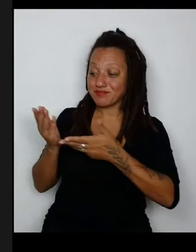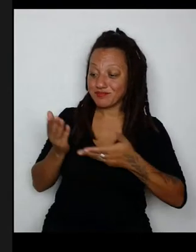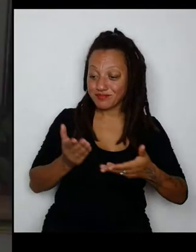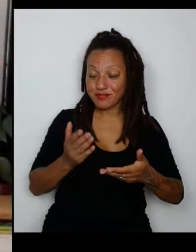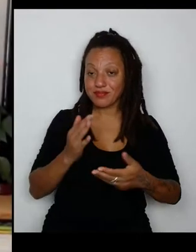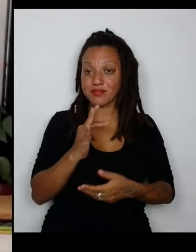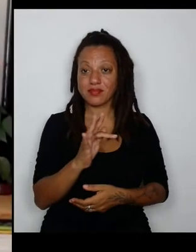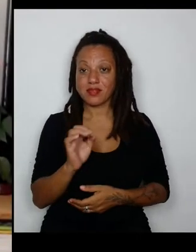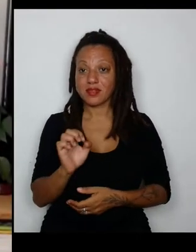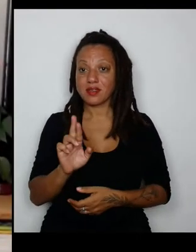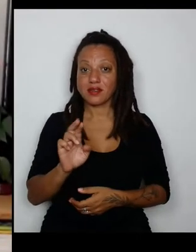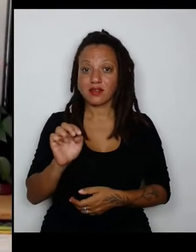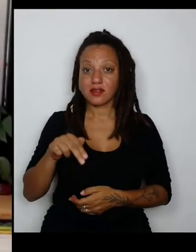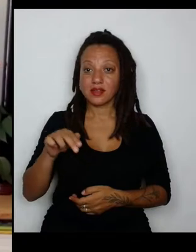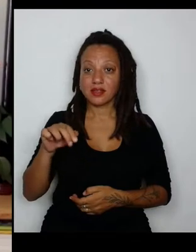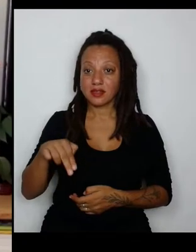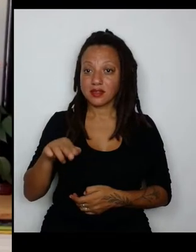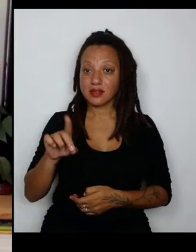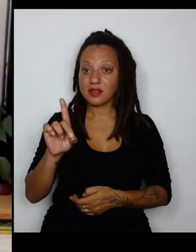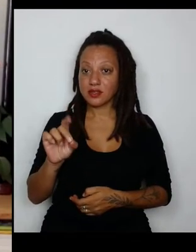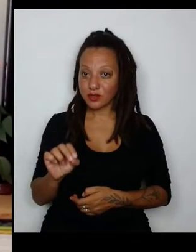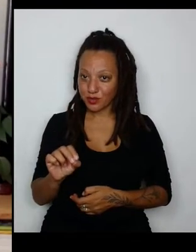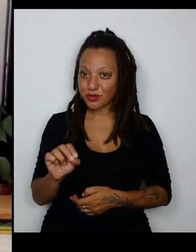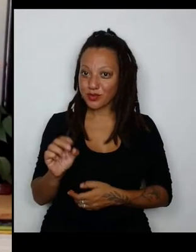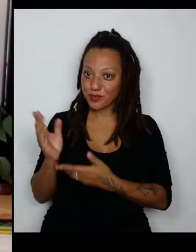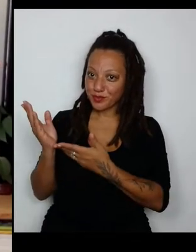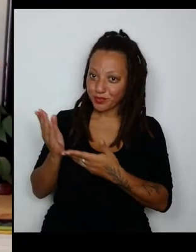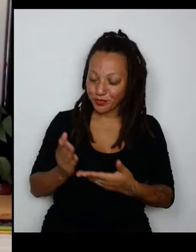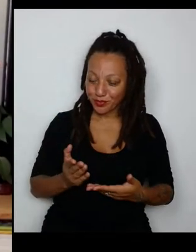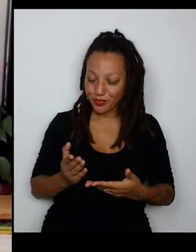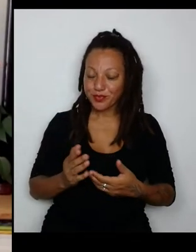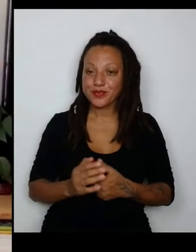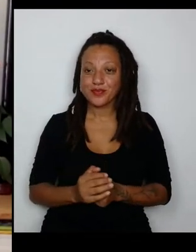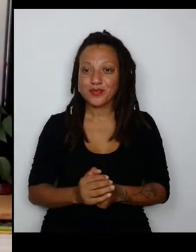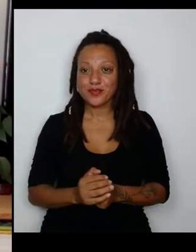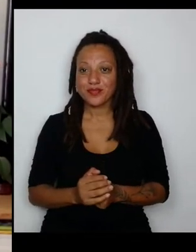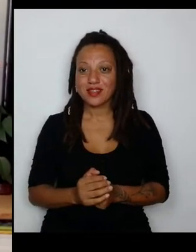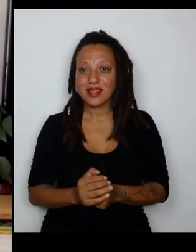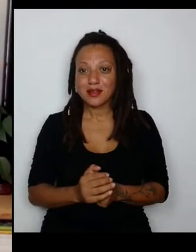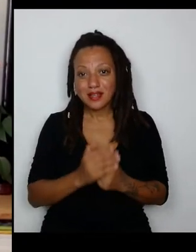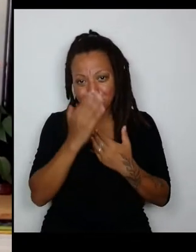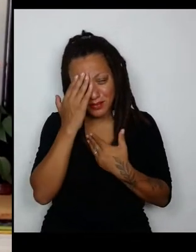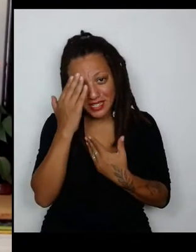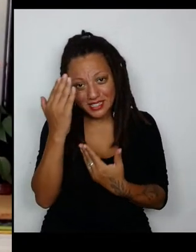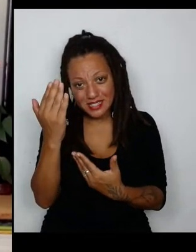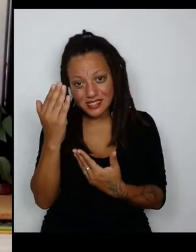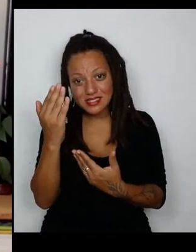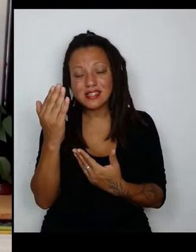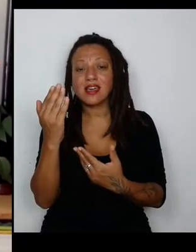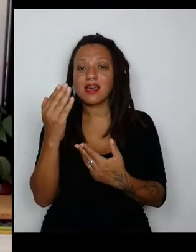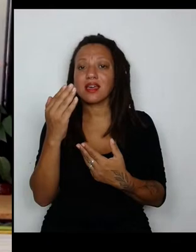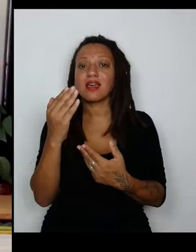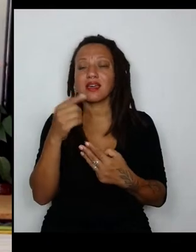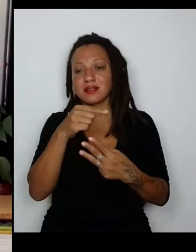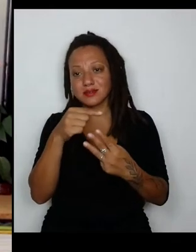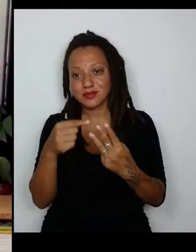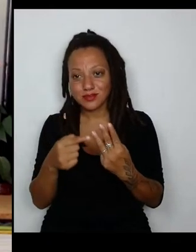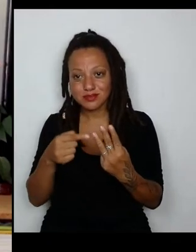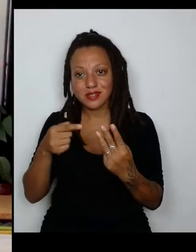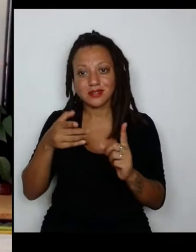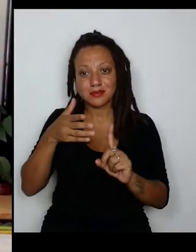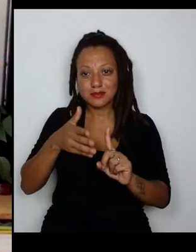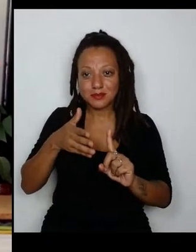fernando liva will be introducing the next panel of speakers once again stephen